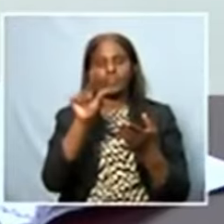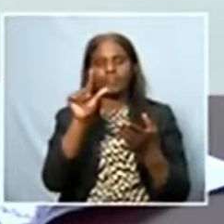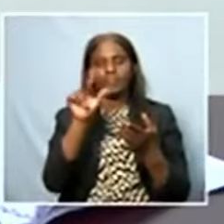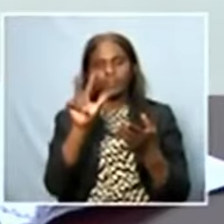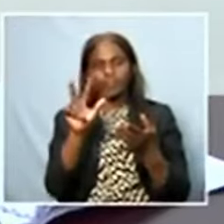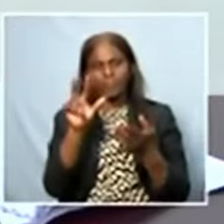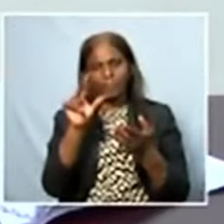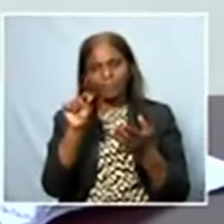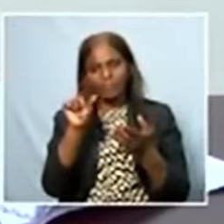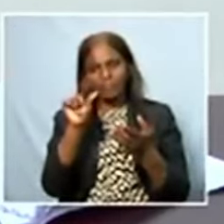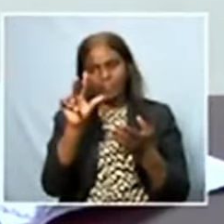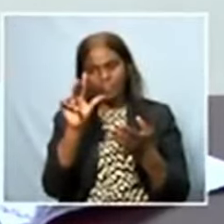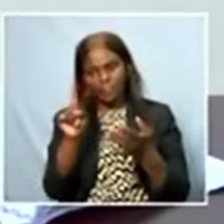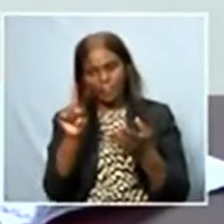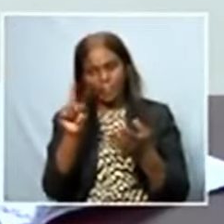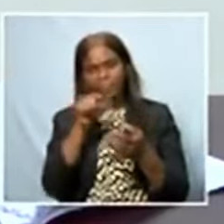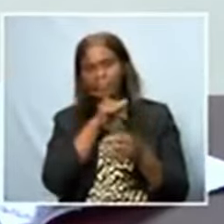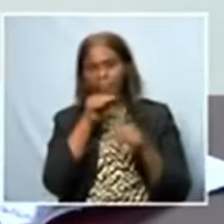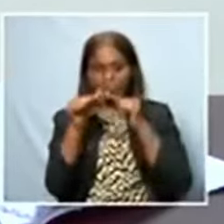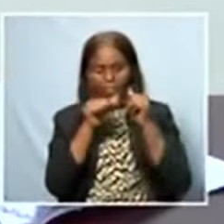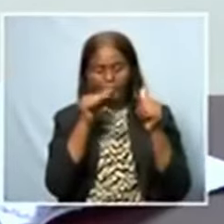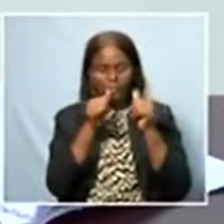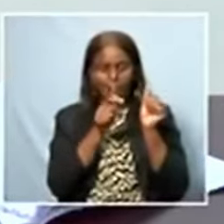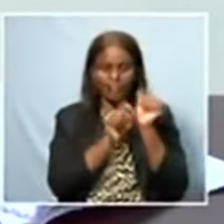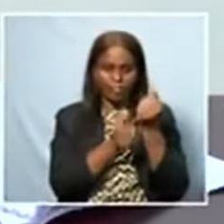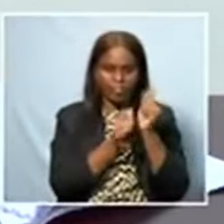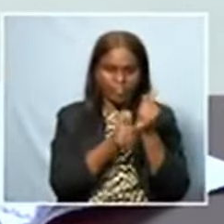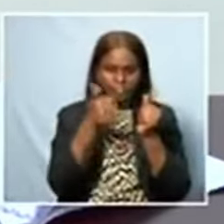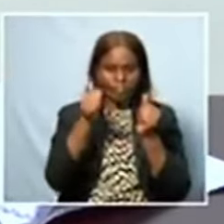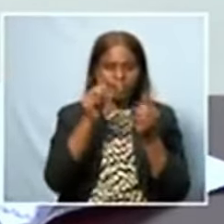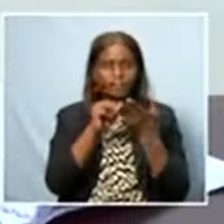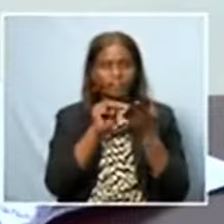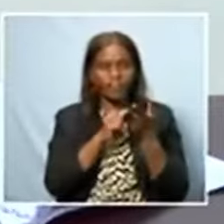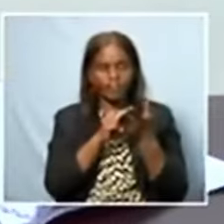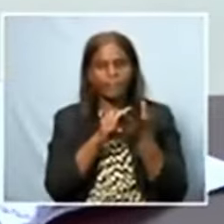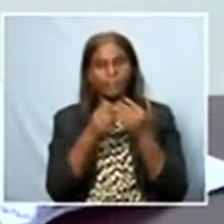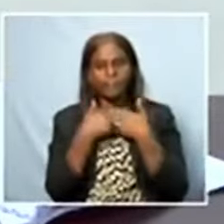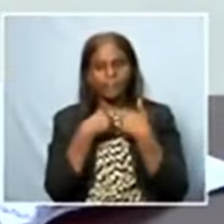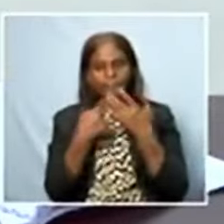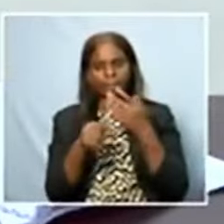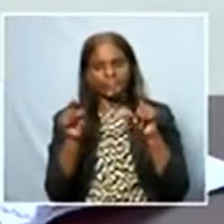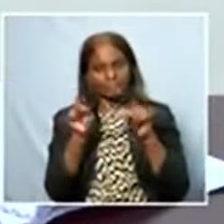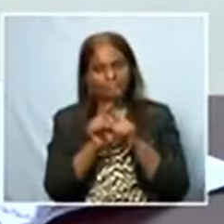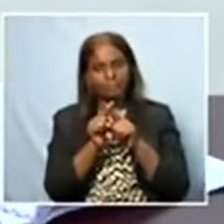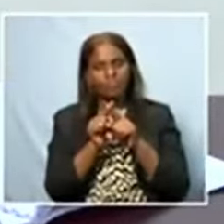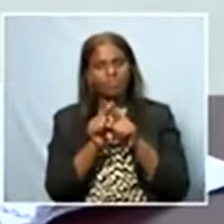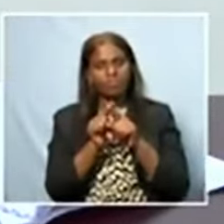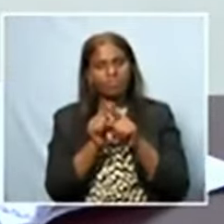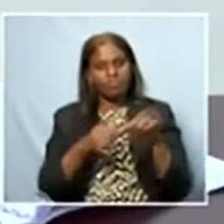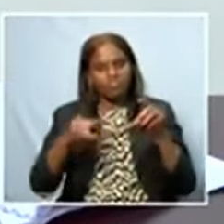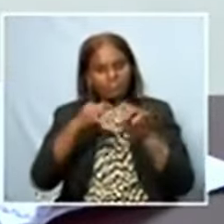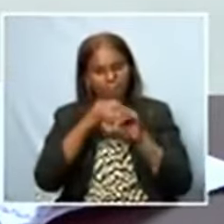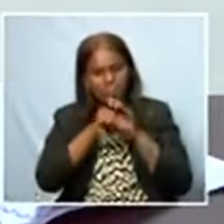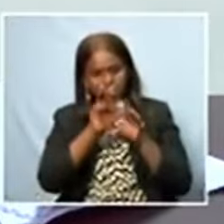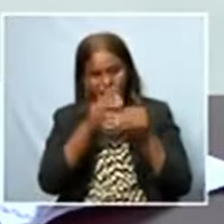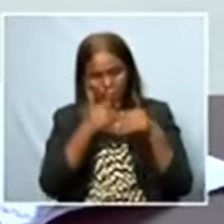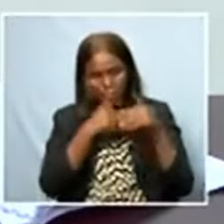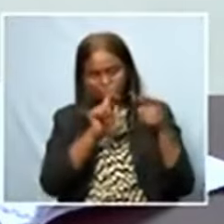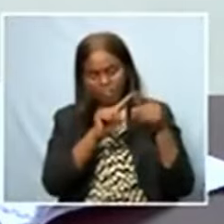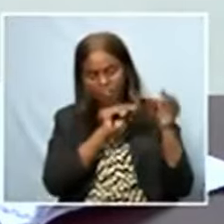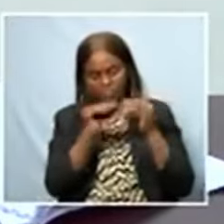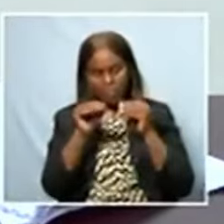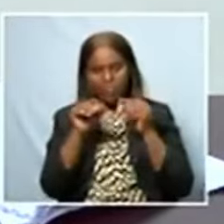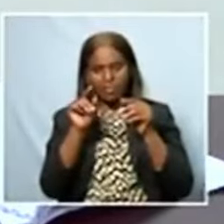2031. Agriculture, maybe maize going to 10 million tons. There's an element of logistics involved. These have to move on